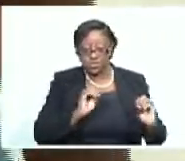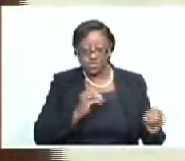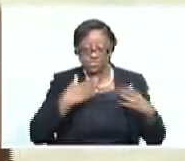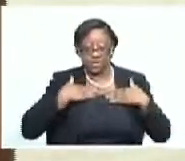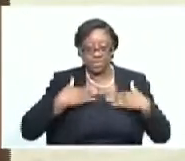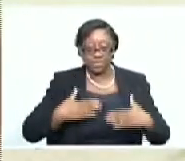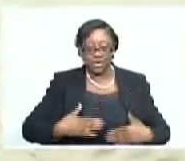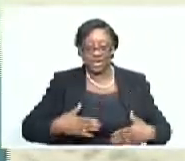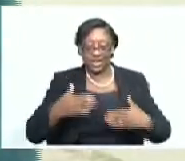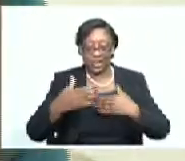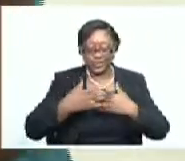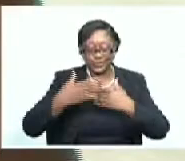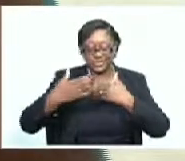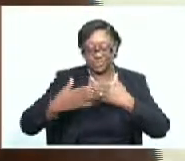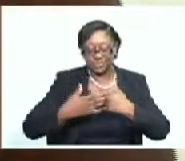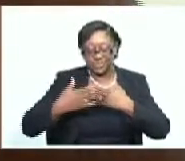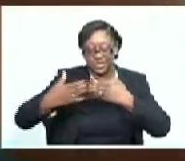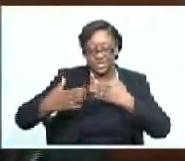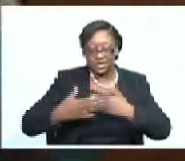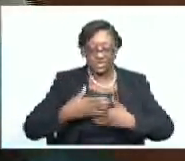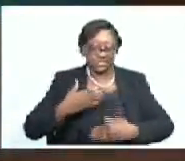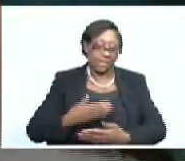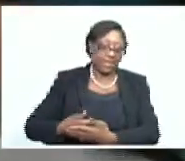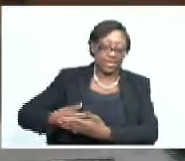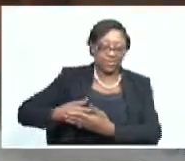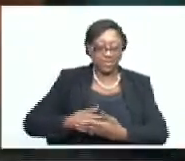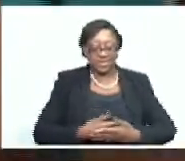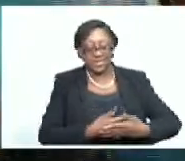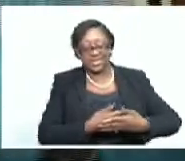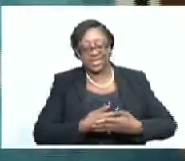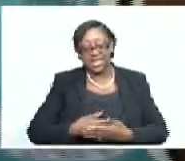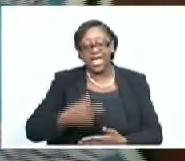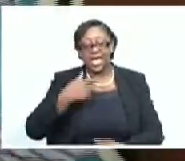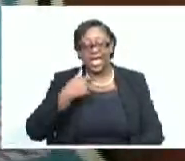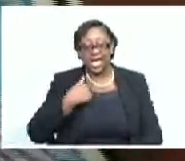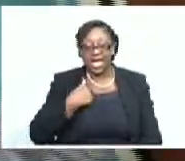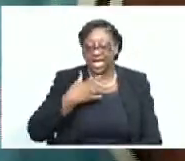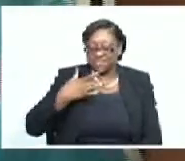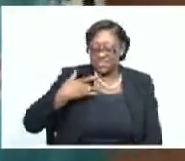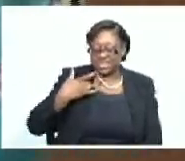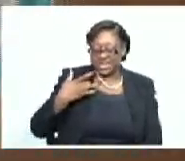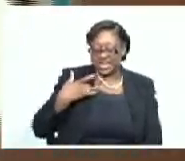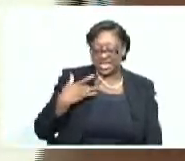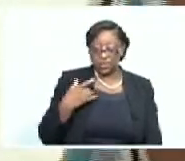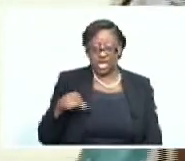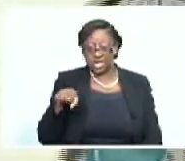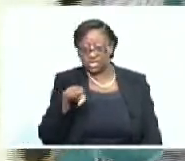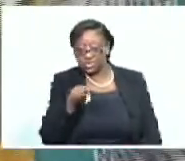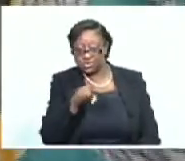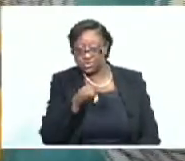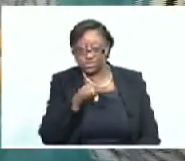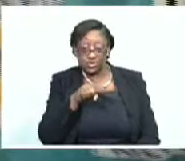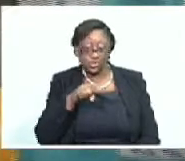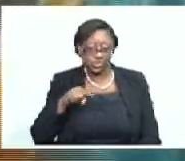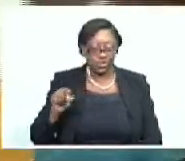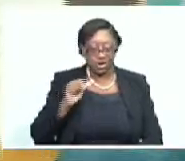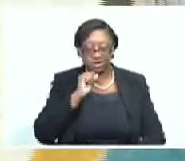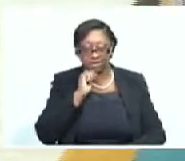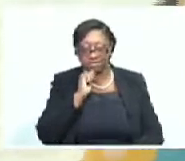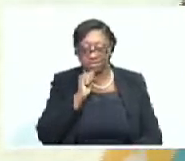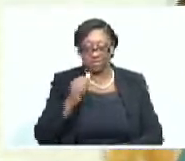body closer? Closer, baby. I all in my feelings when you